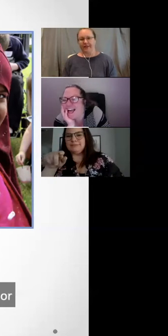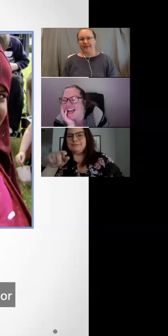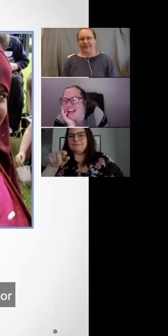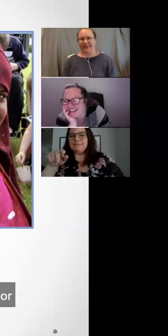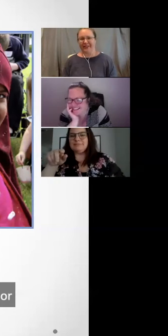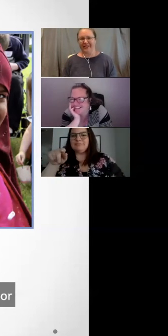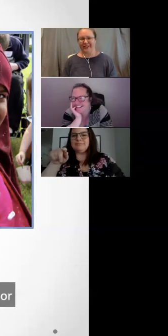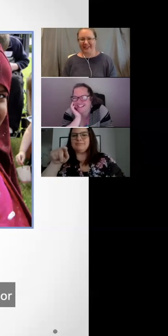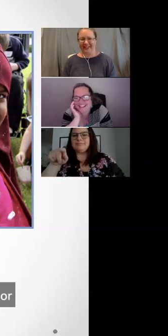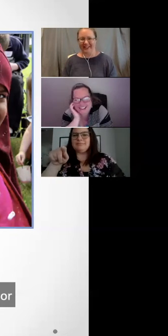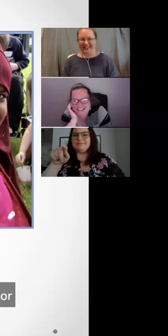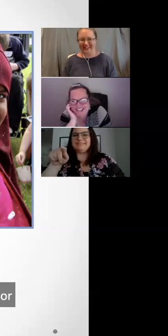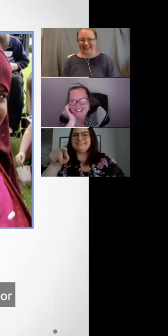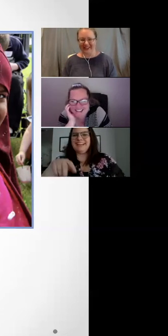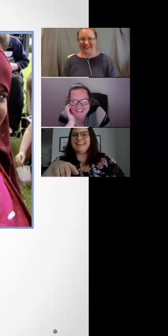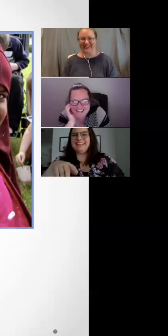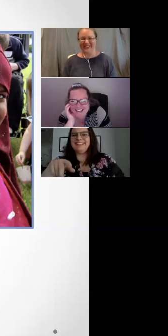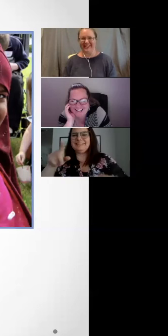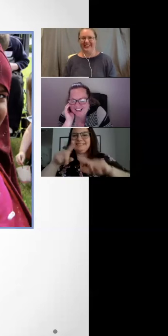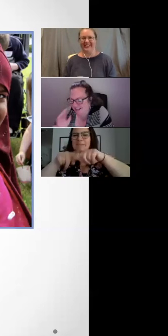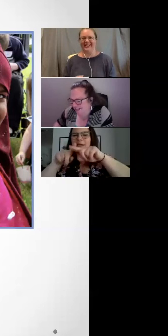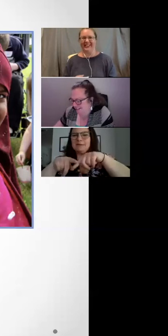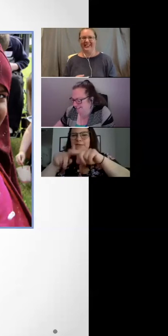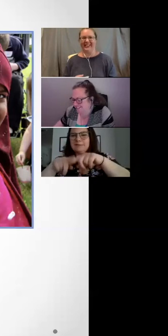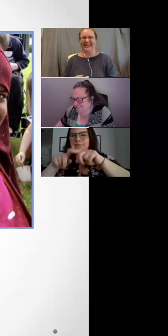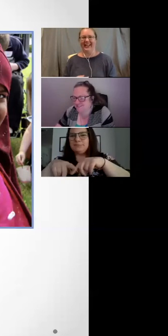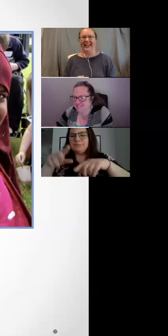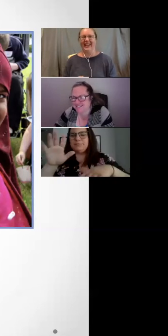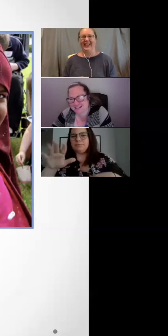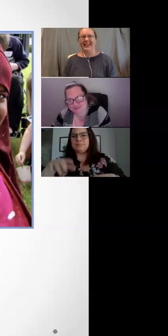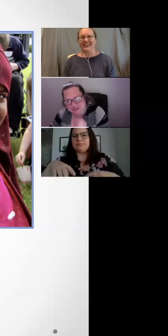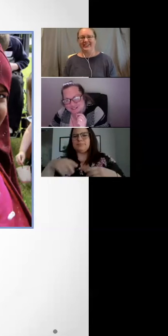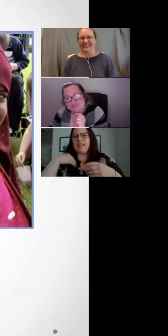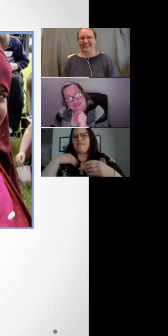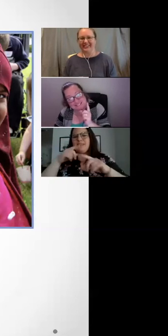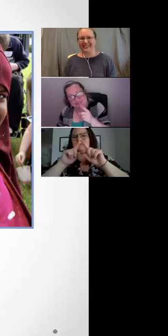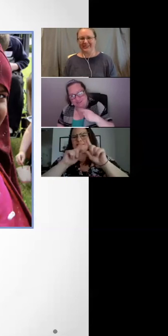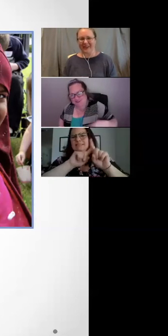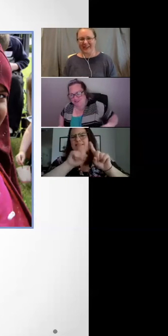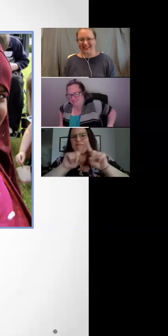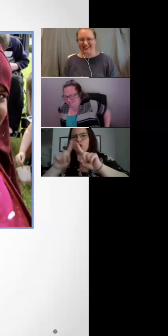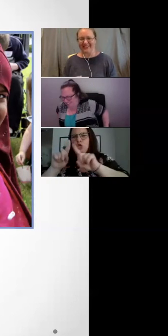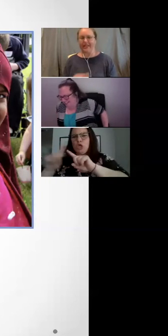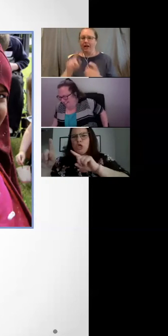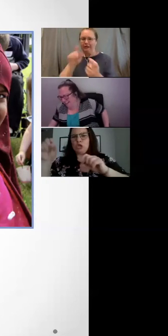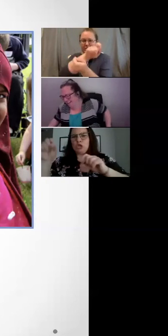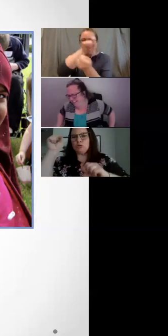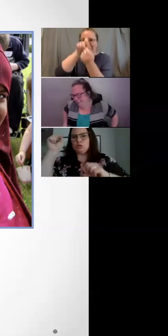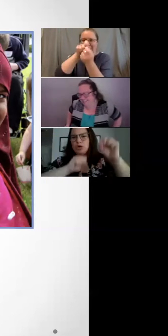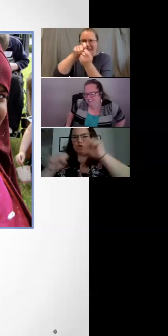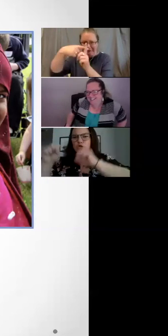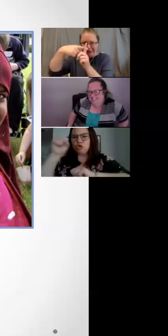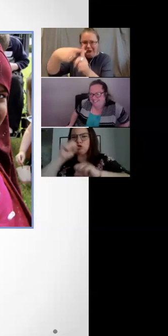That is a very long question. Sounds like a It very really specific depends. question.